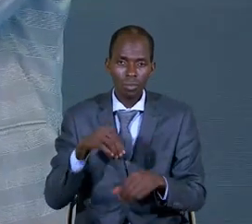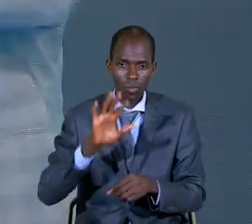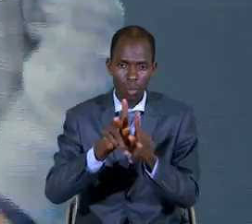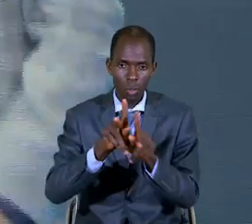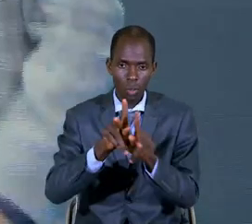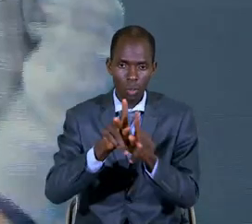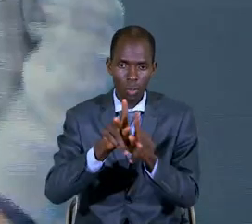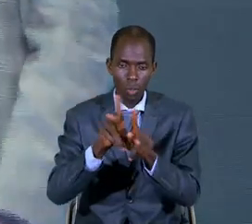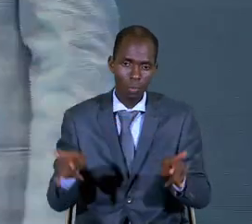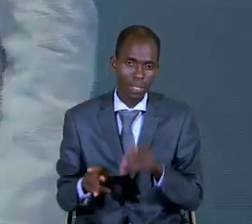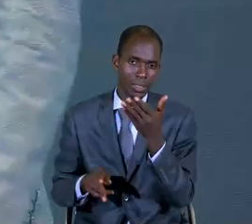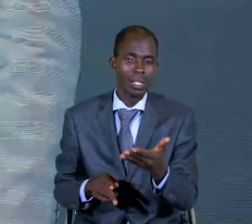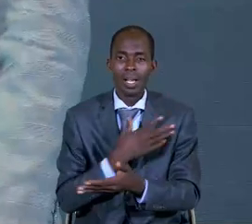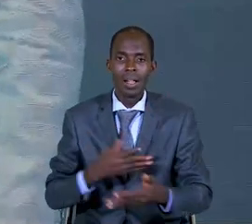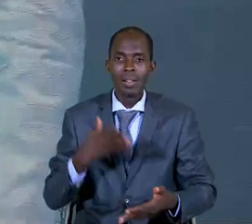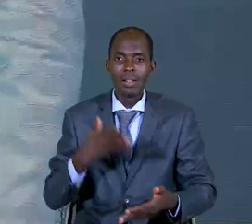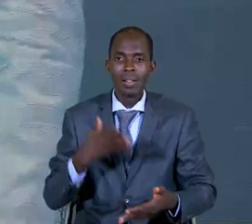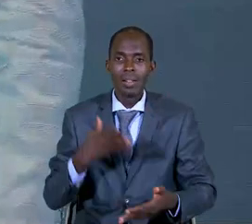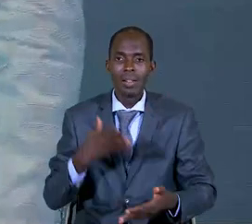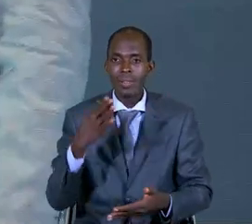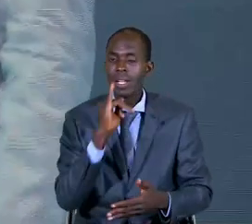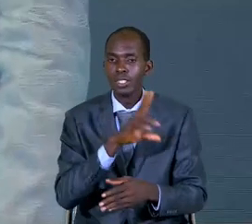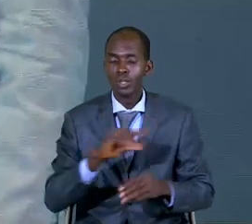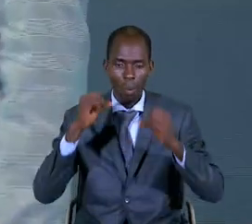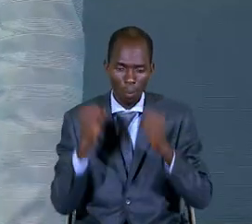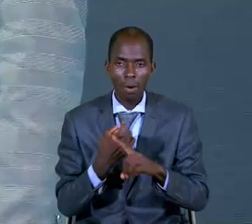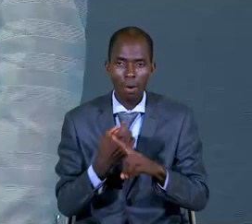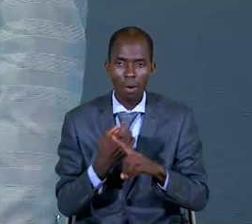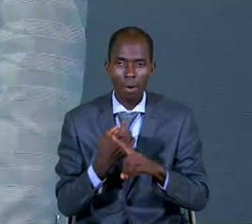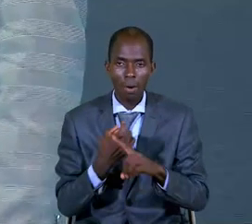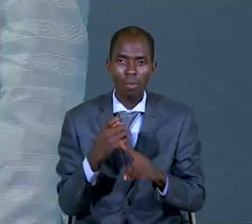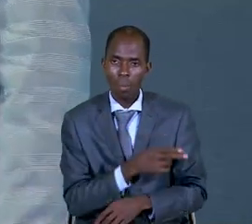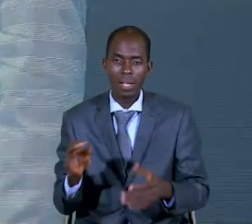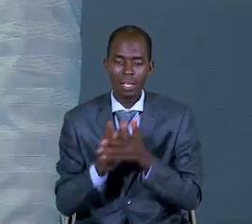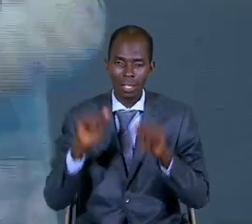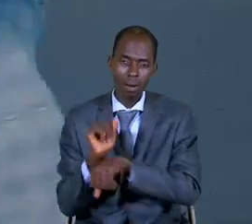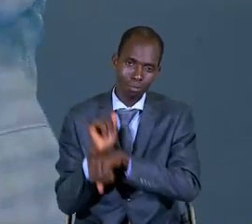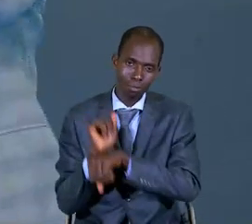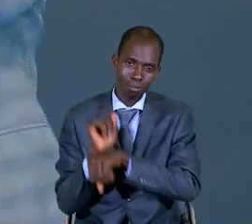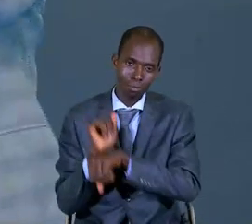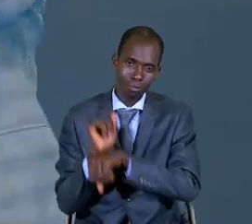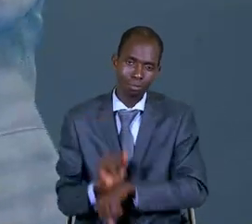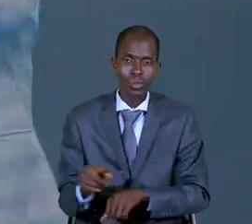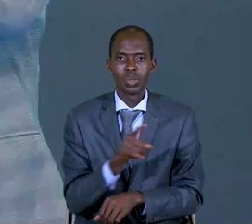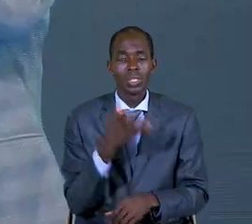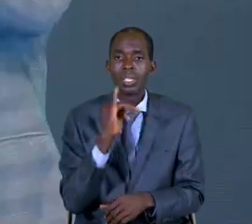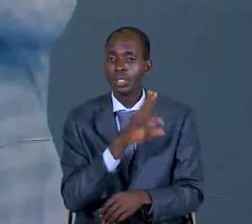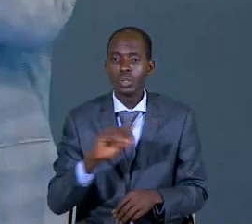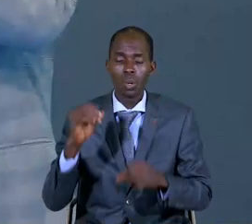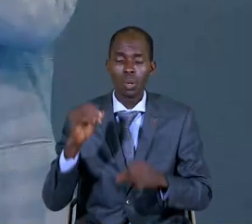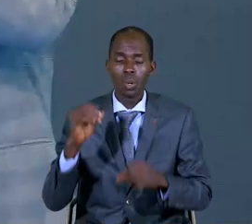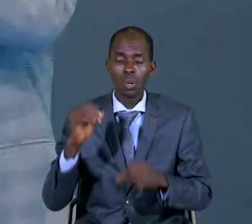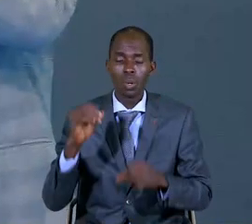there tonight. And there's no power from hell that can hold you down. There's no power